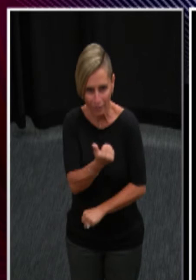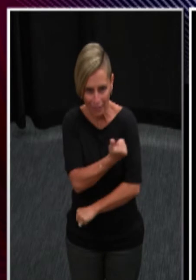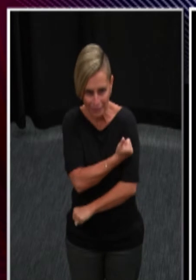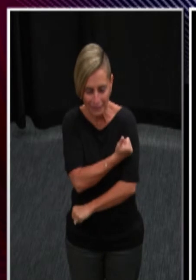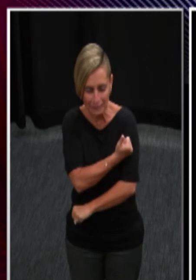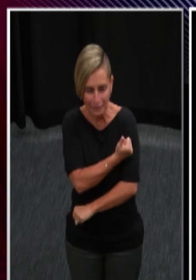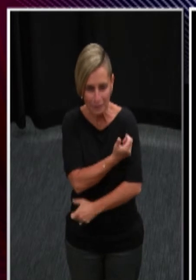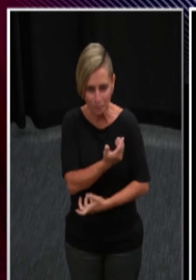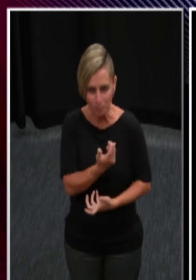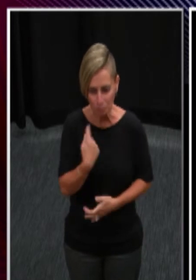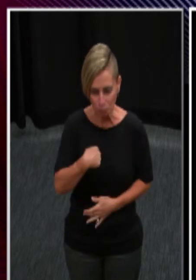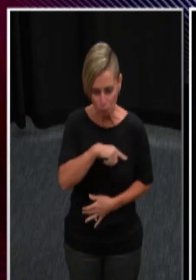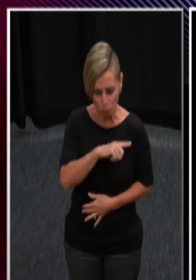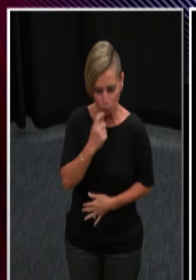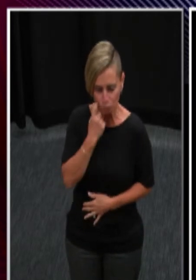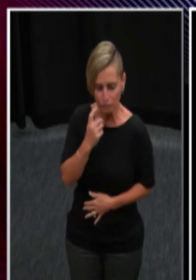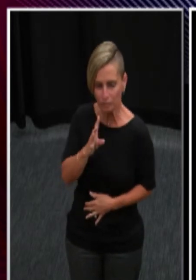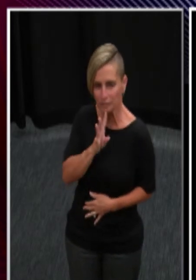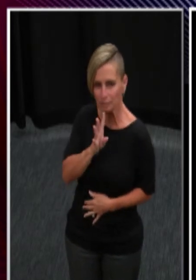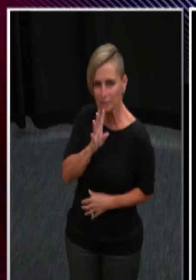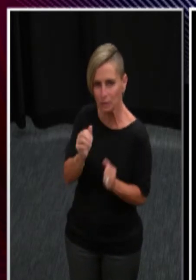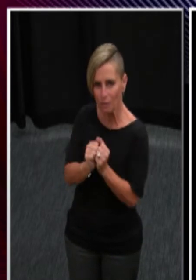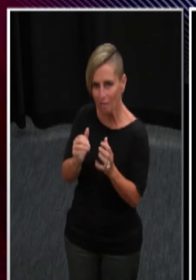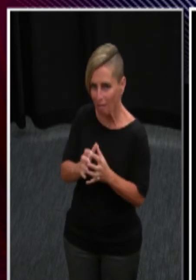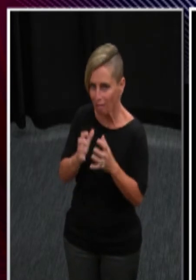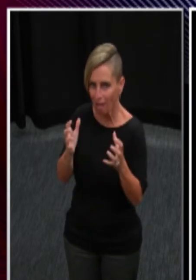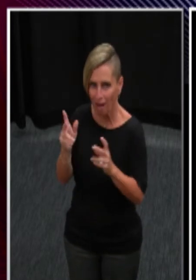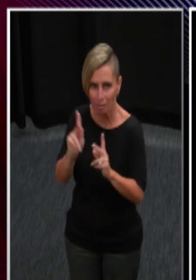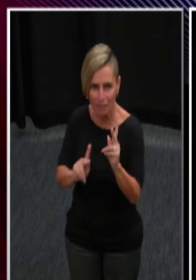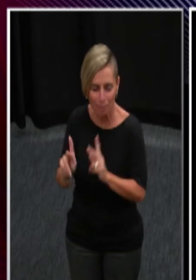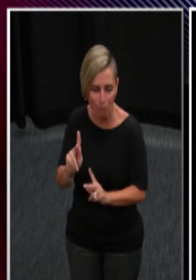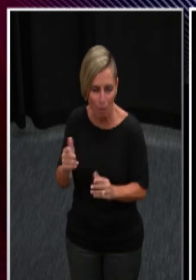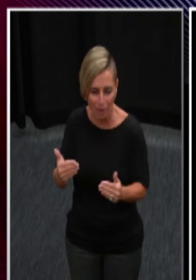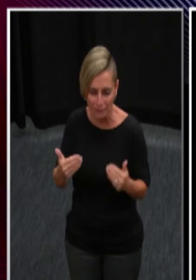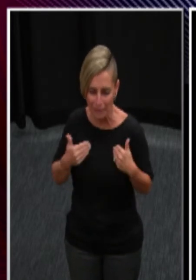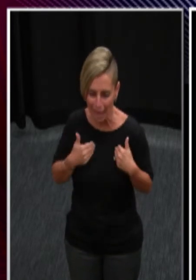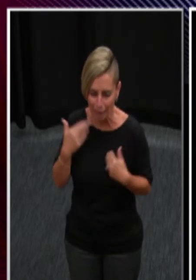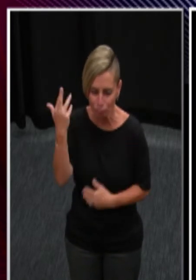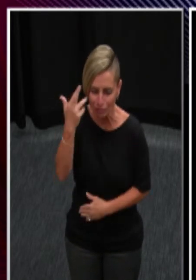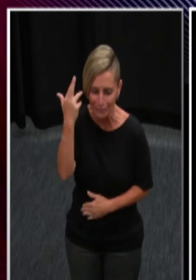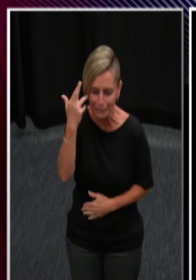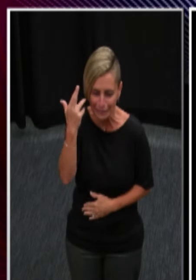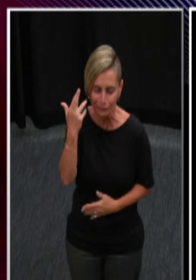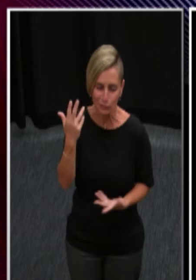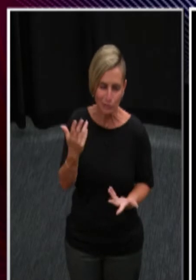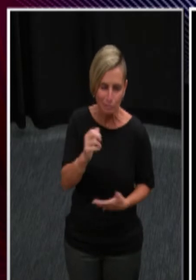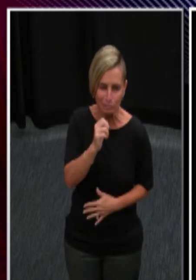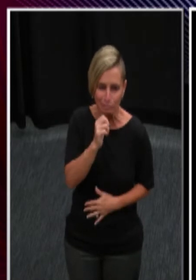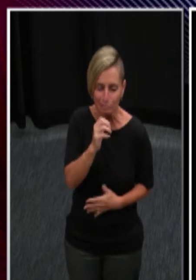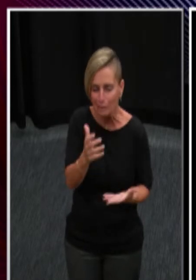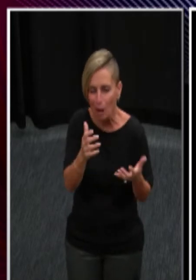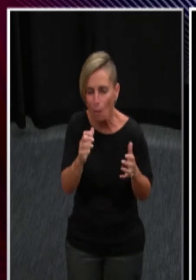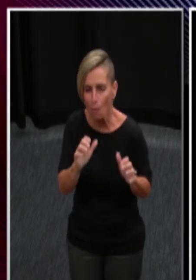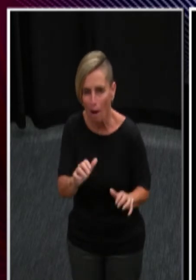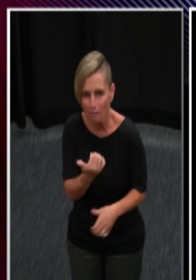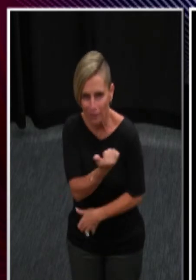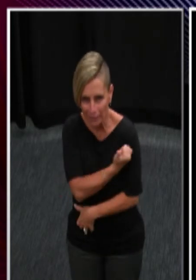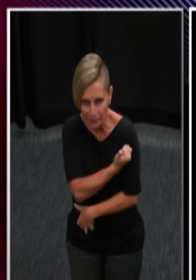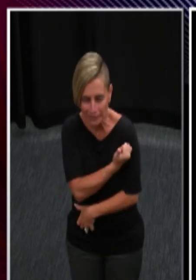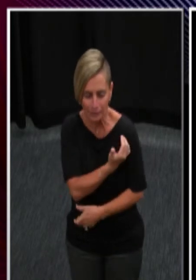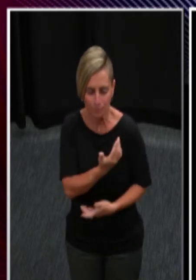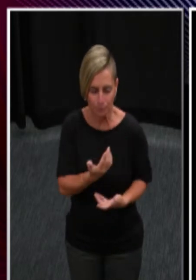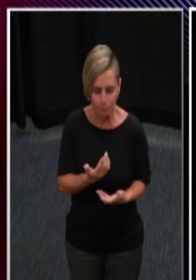speaking to a lot of people who have had reasons for not being vaccinated, and this seemed to always rise